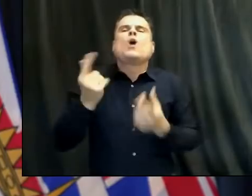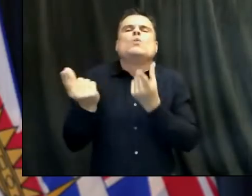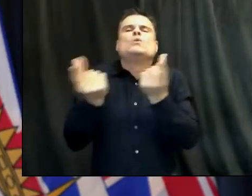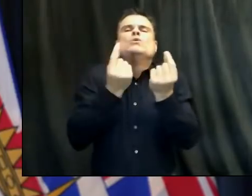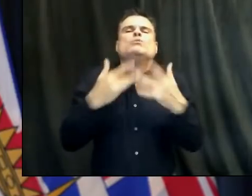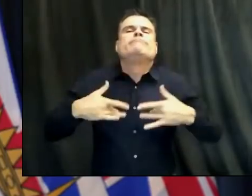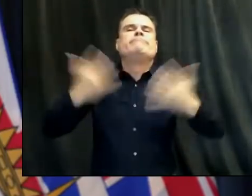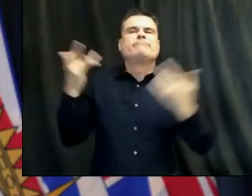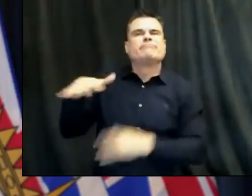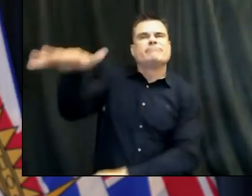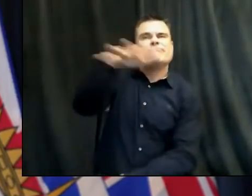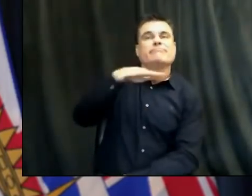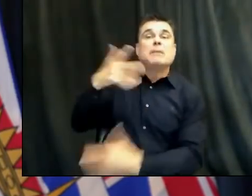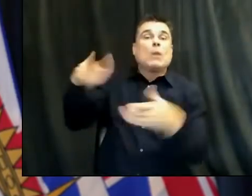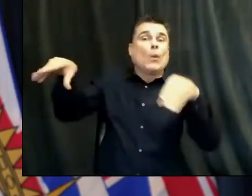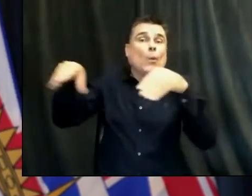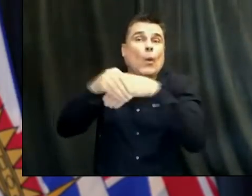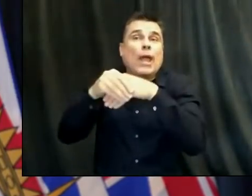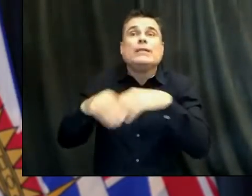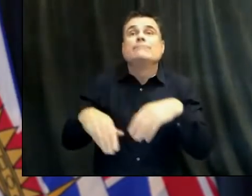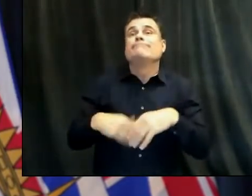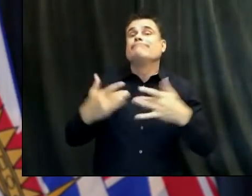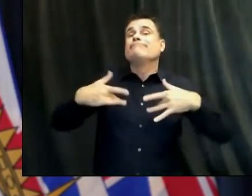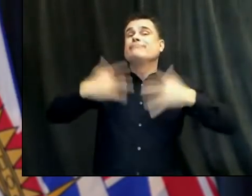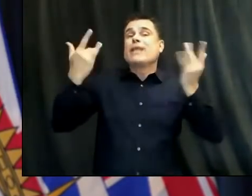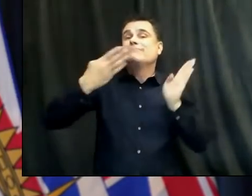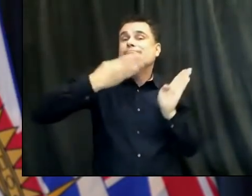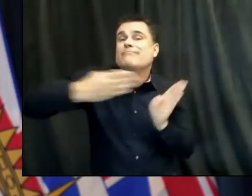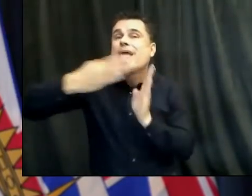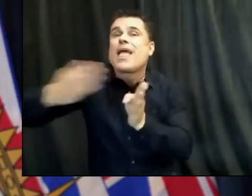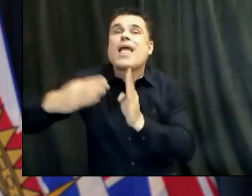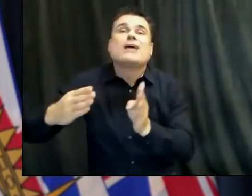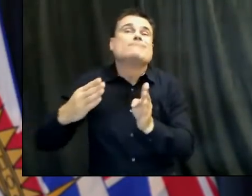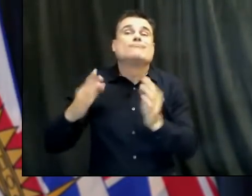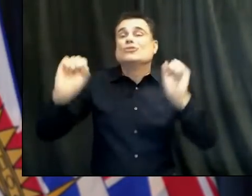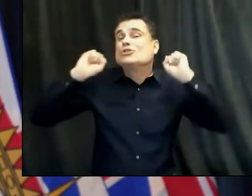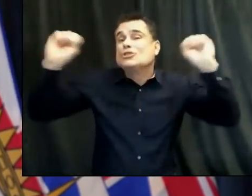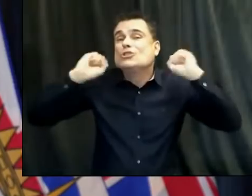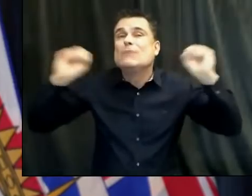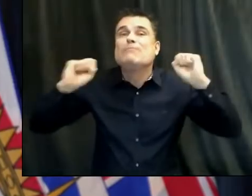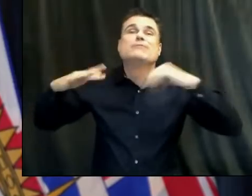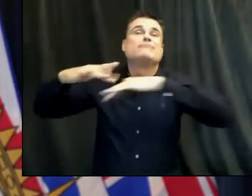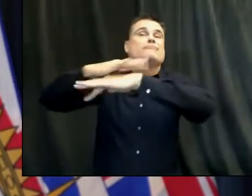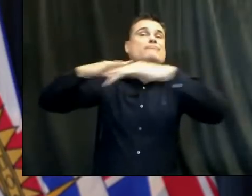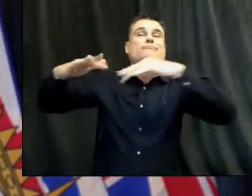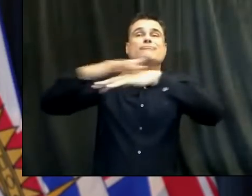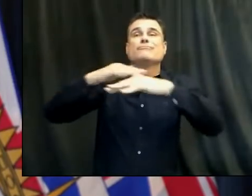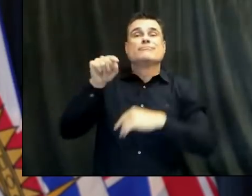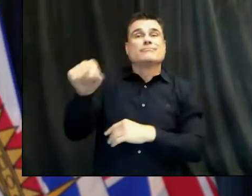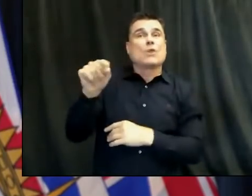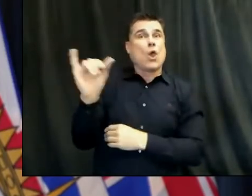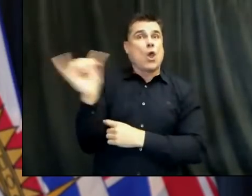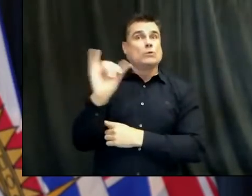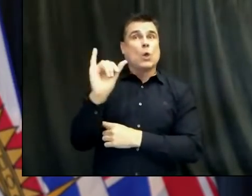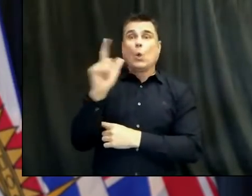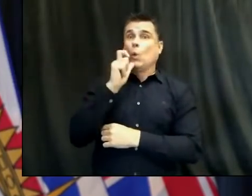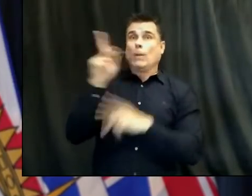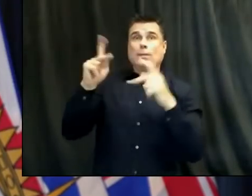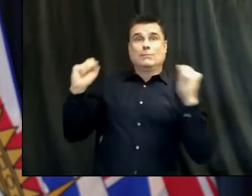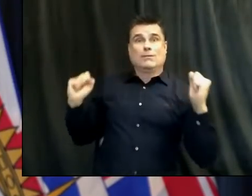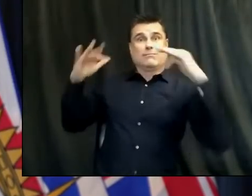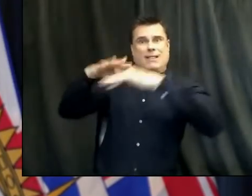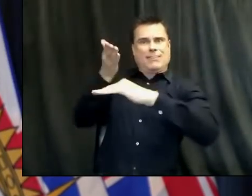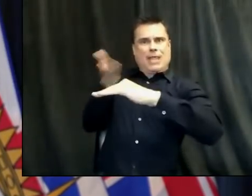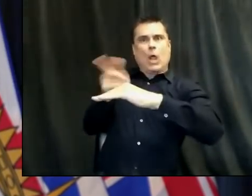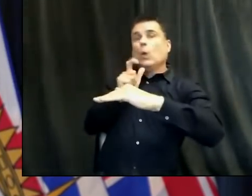your group of people, or whether it's an indoor fitness class. And of course, the people who are at that event. We know, for example,